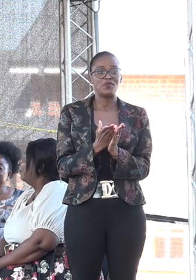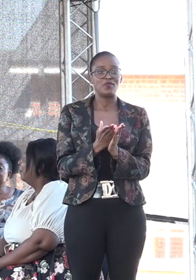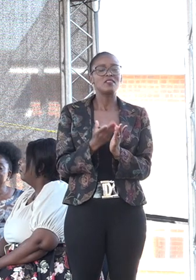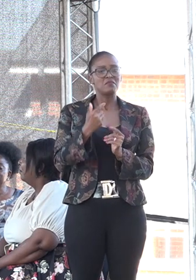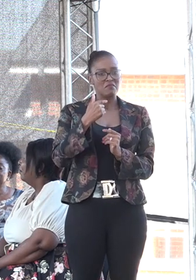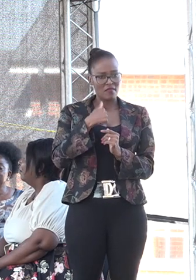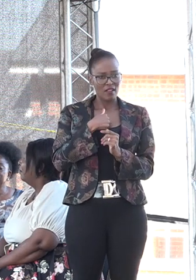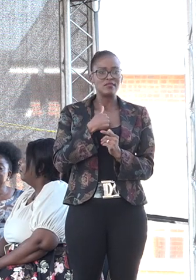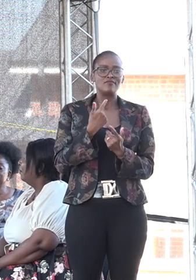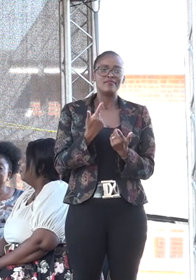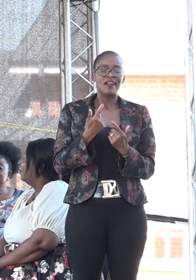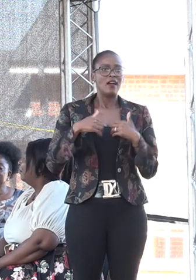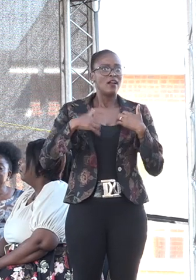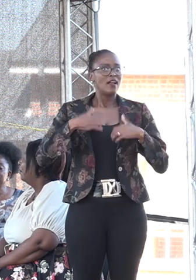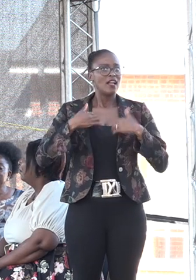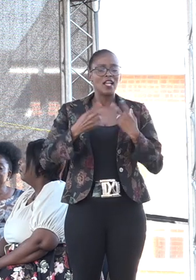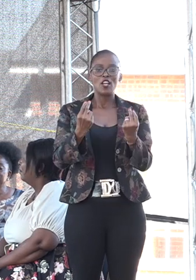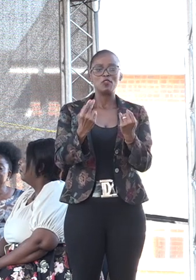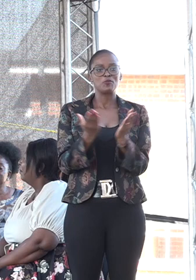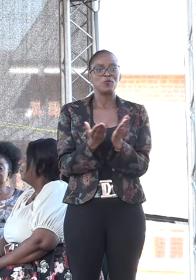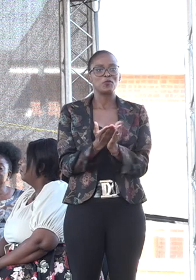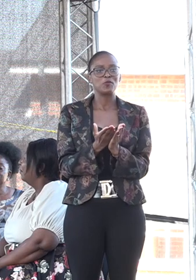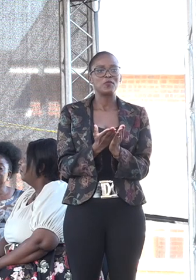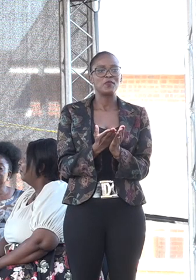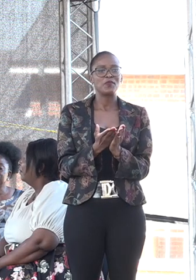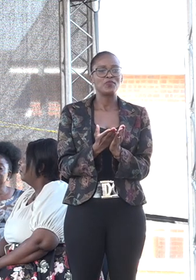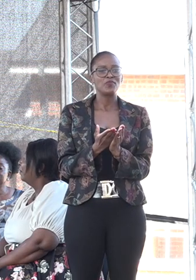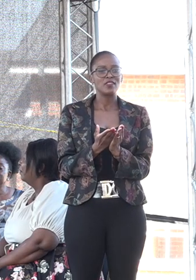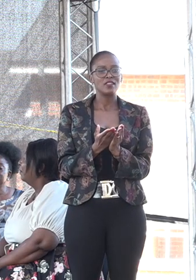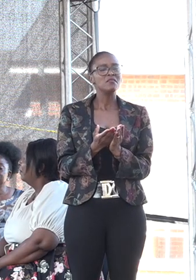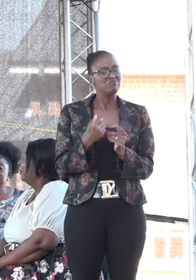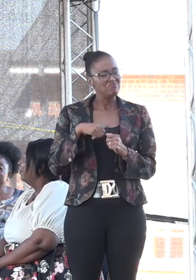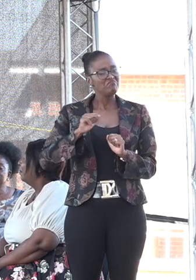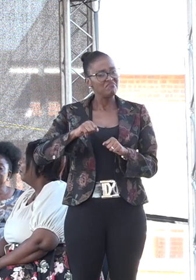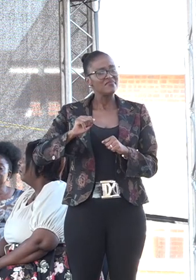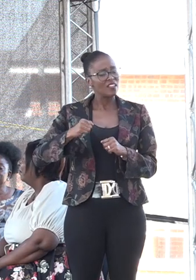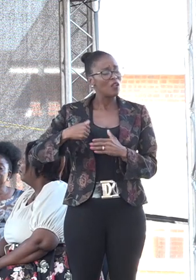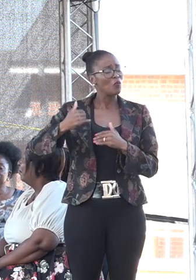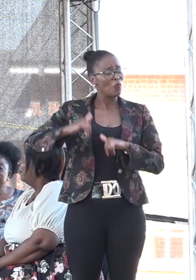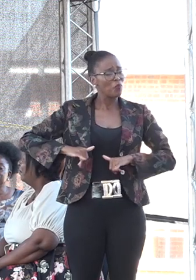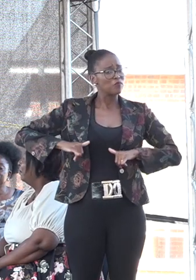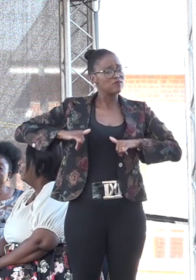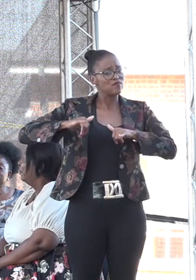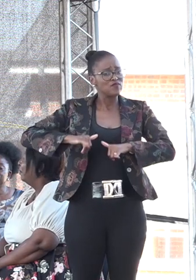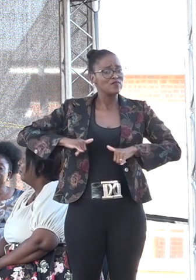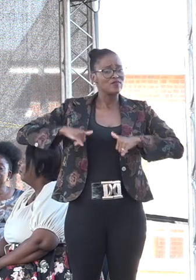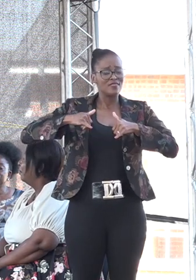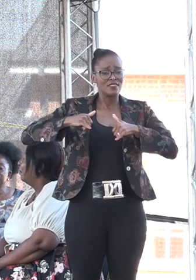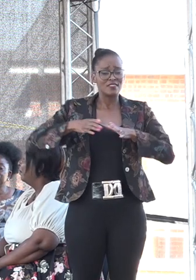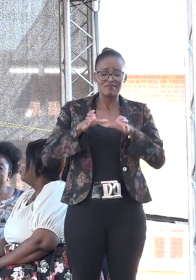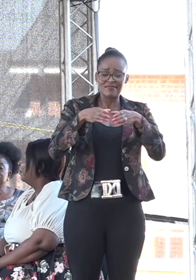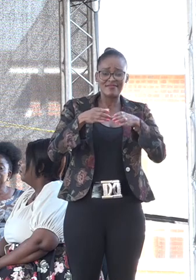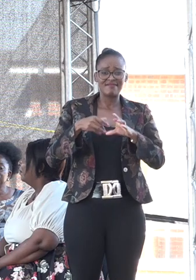I am ecstatic about the new school of Mayibuye Primary School. Although it's been a while, we were learning